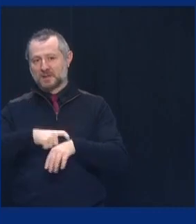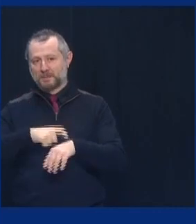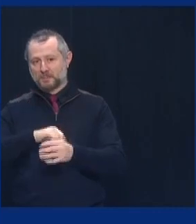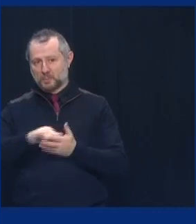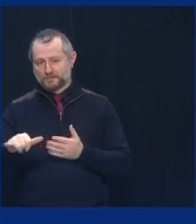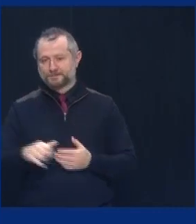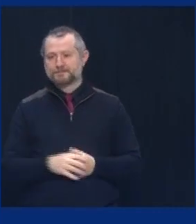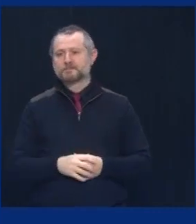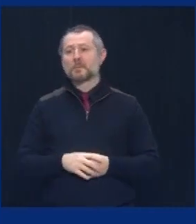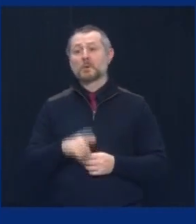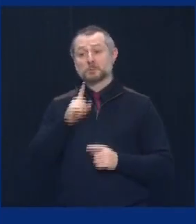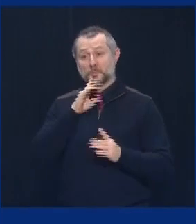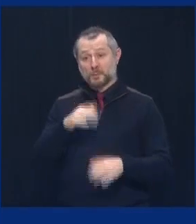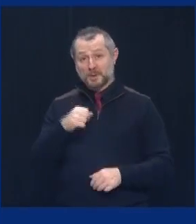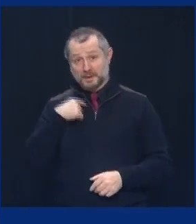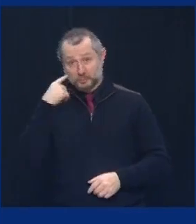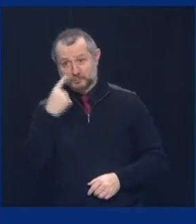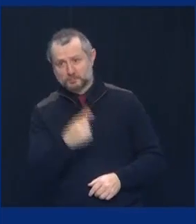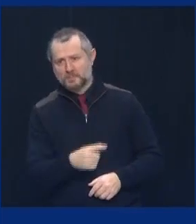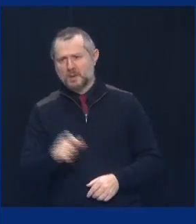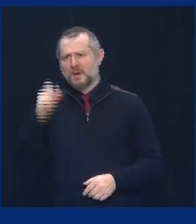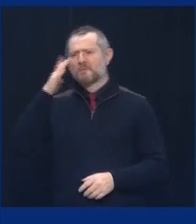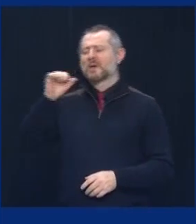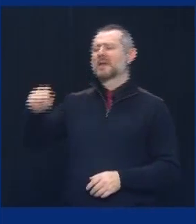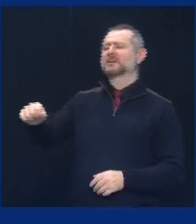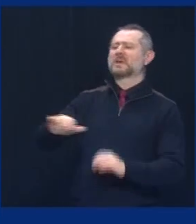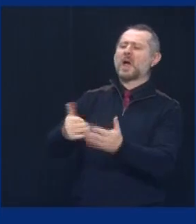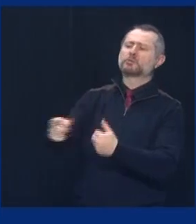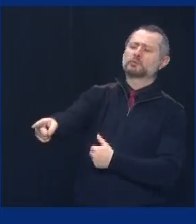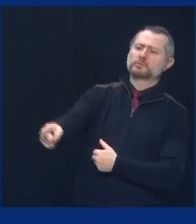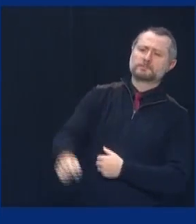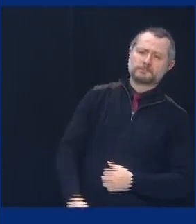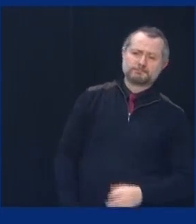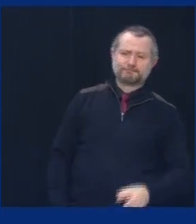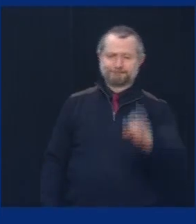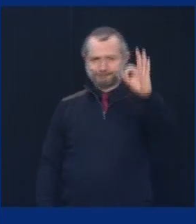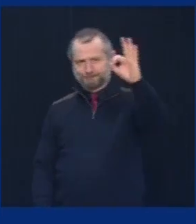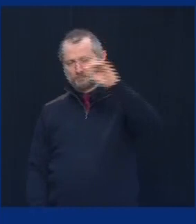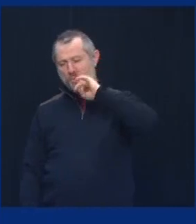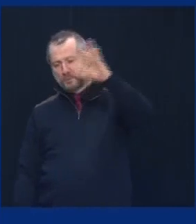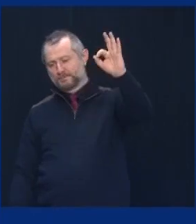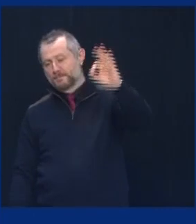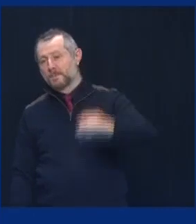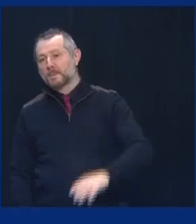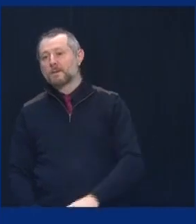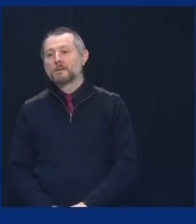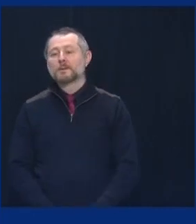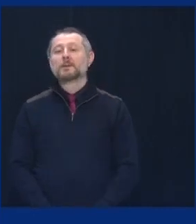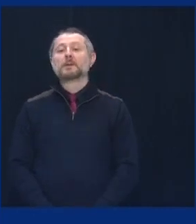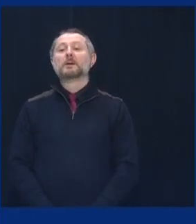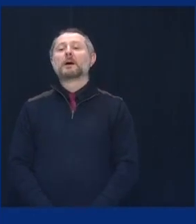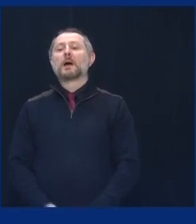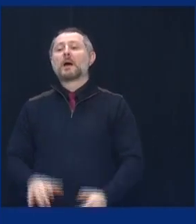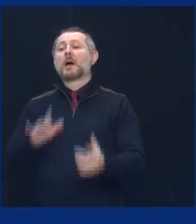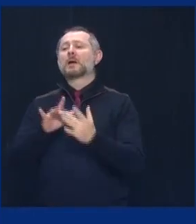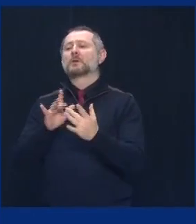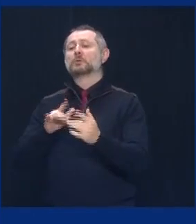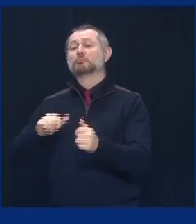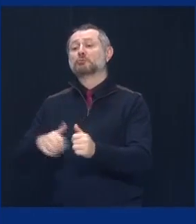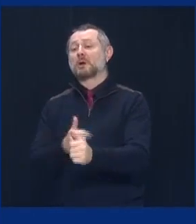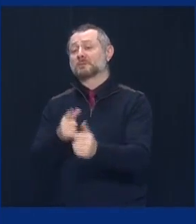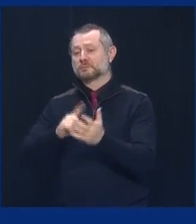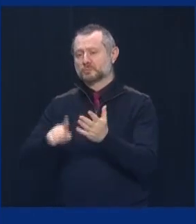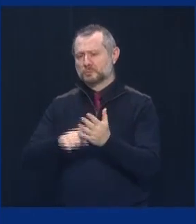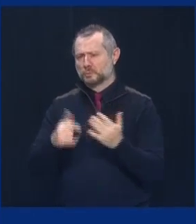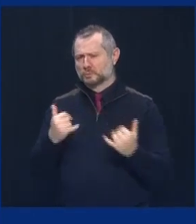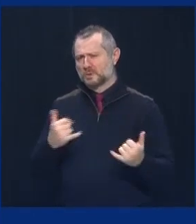Hi, Governor. Can you hear me? Hey, Luis. How are you? Good, thank you. So the contact tracing data released today is very